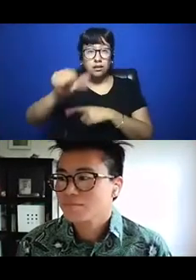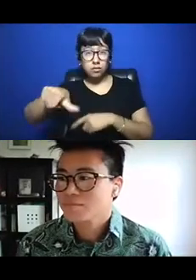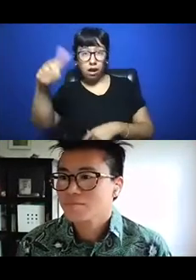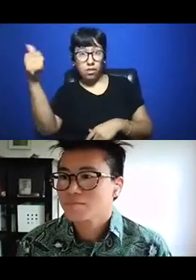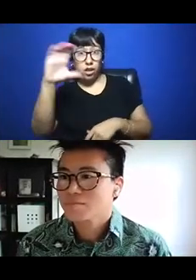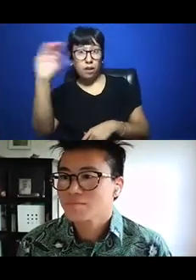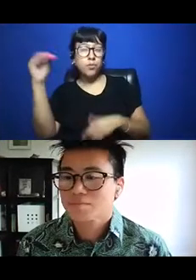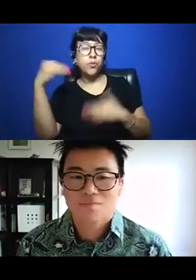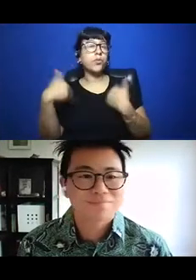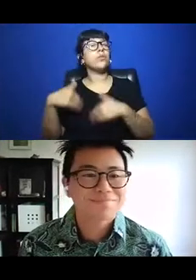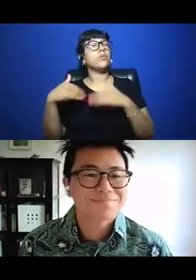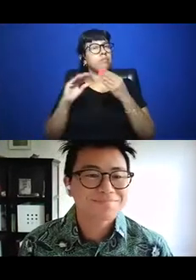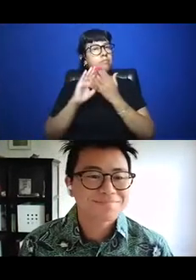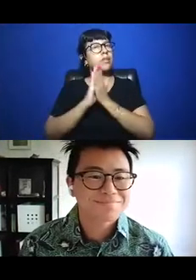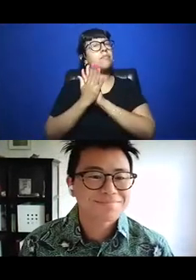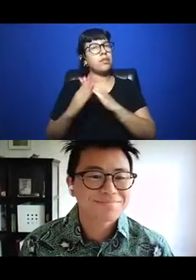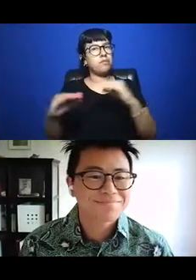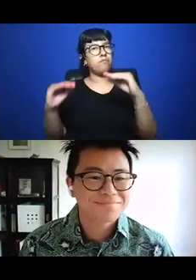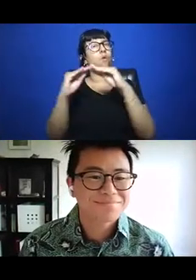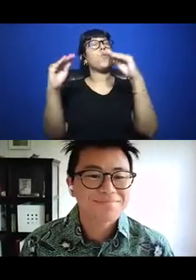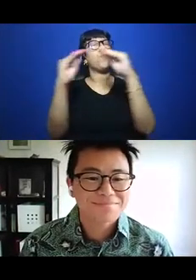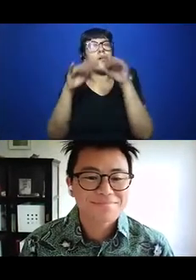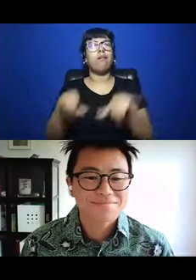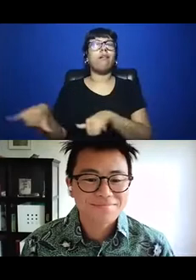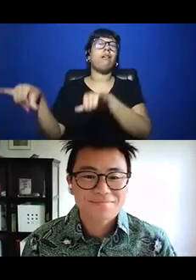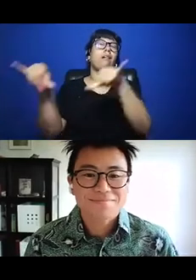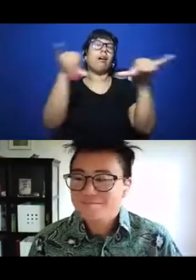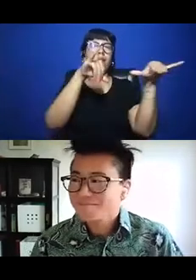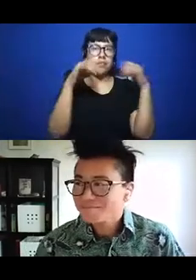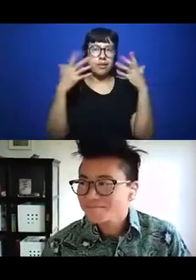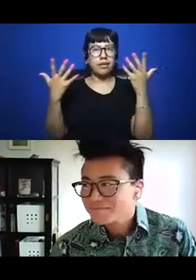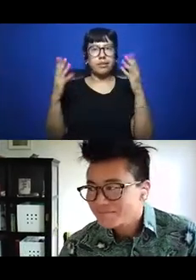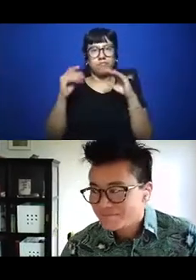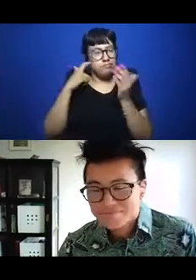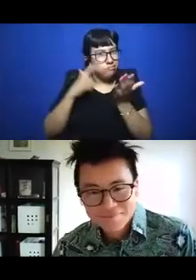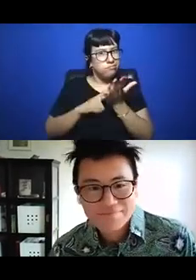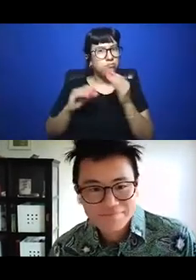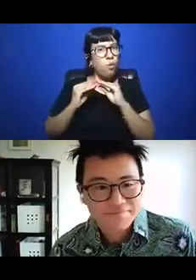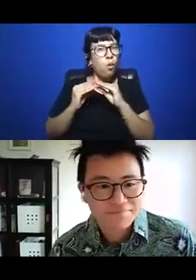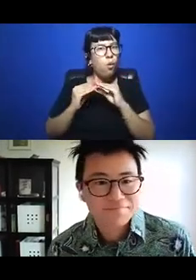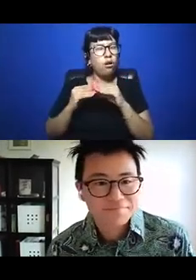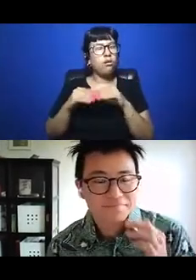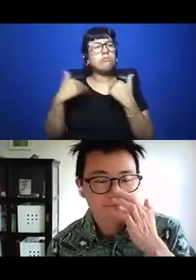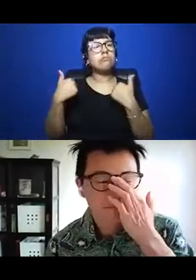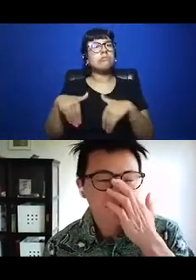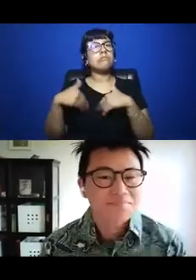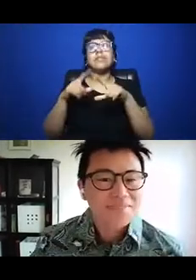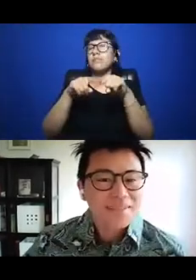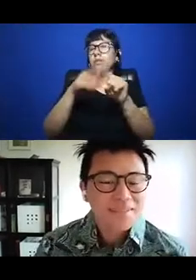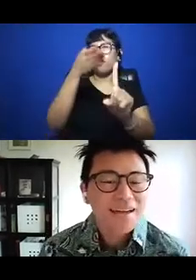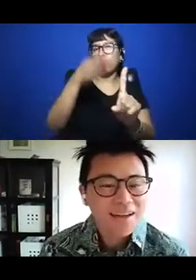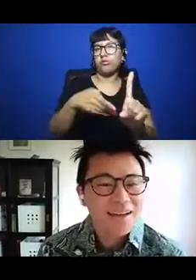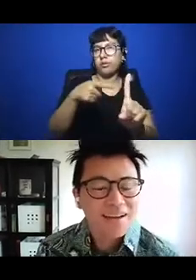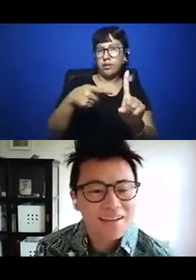like becoming more and more common these days, or it's like more prevalent. So it could depend on the person,